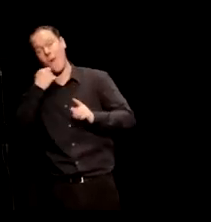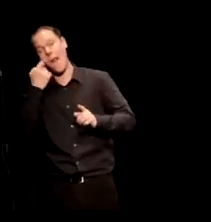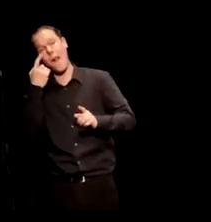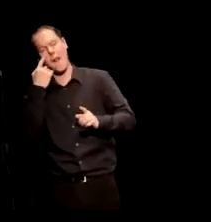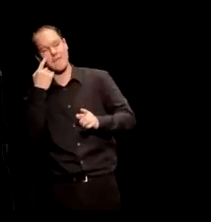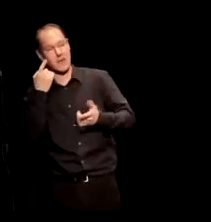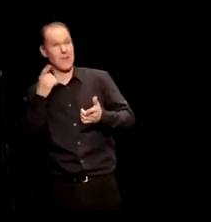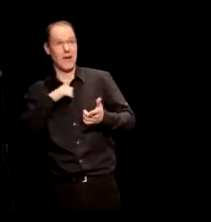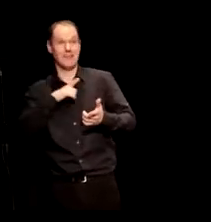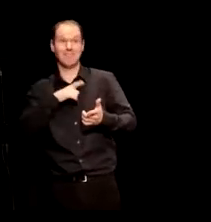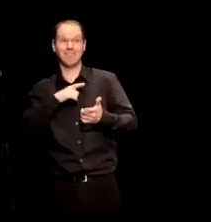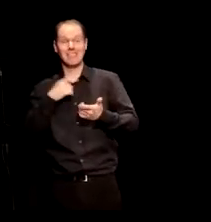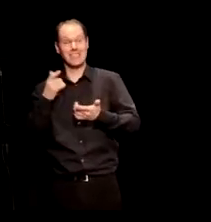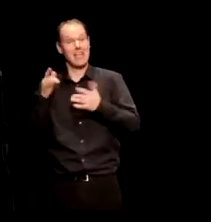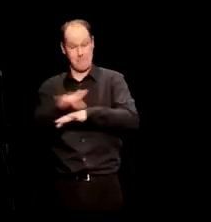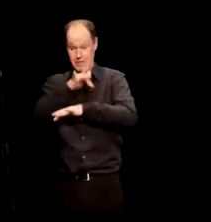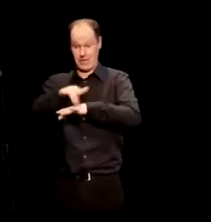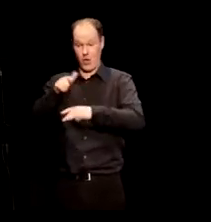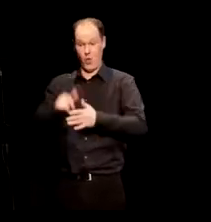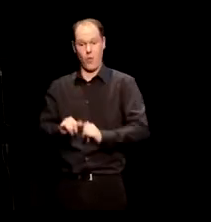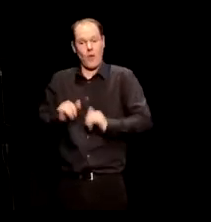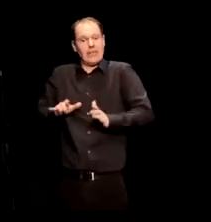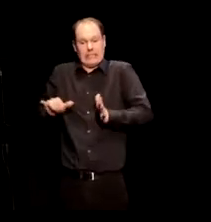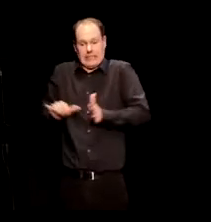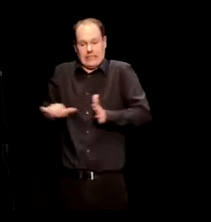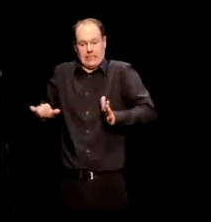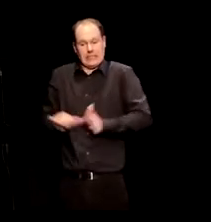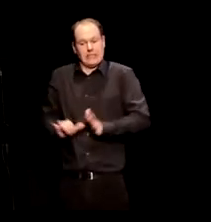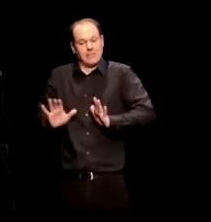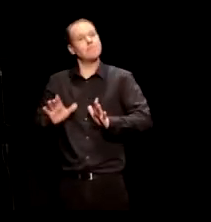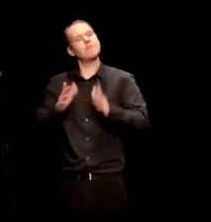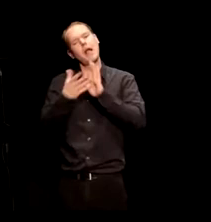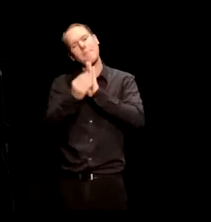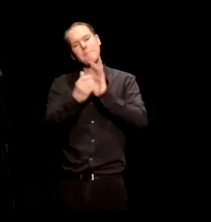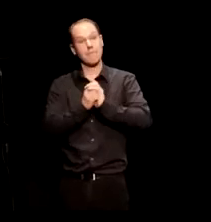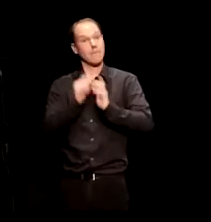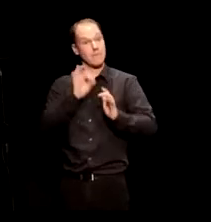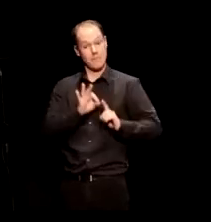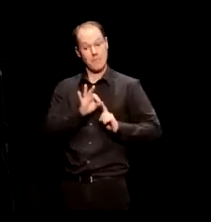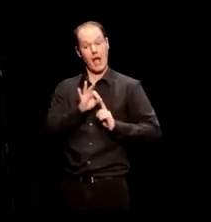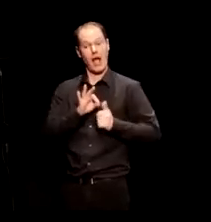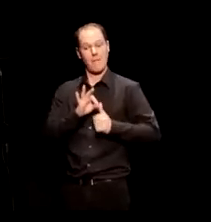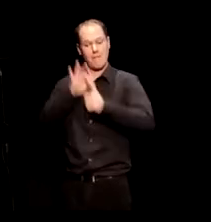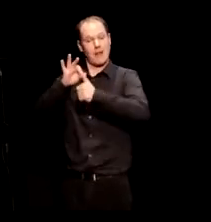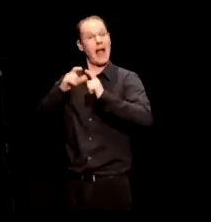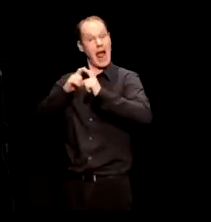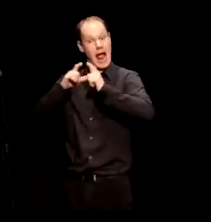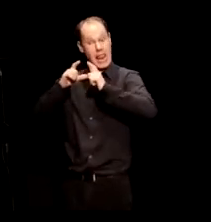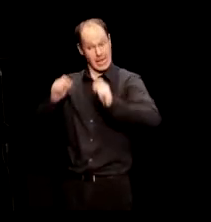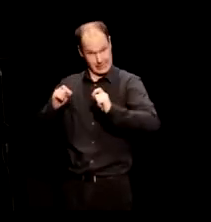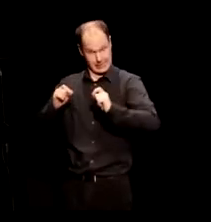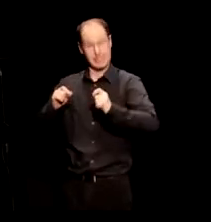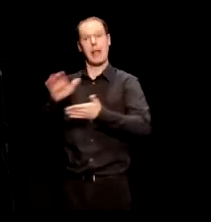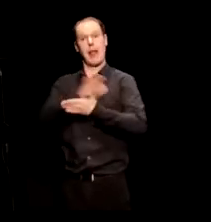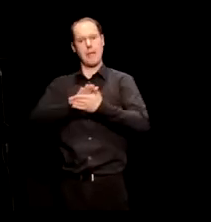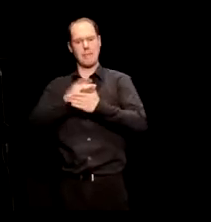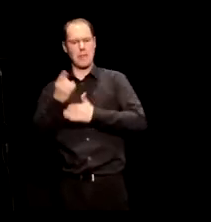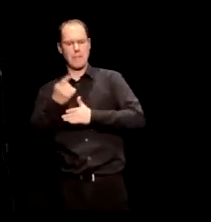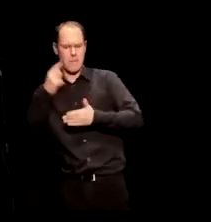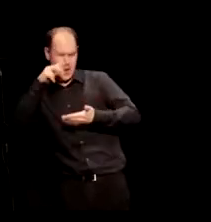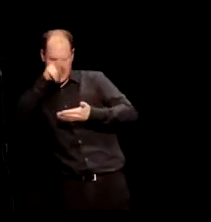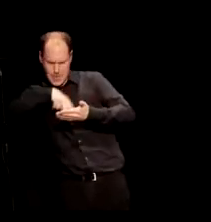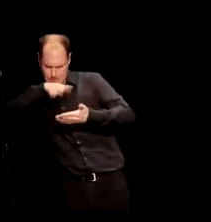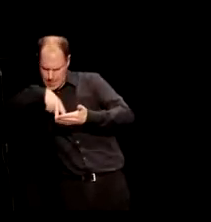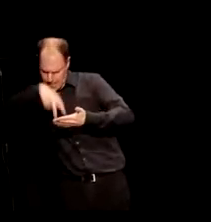this material is quite troubling, because when you applied for a license for these plays, the censor wrote a report on the play. And some of